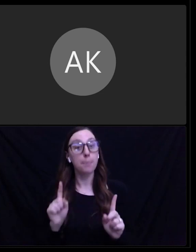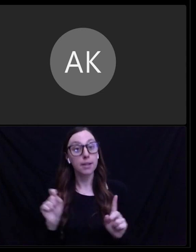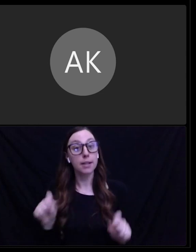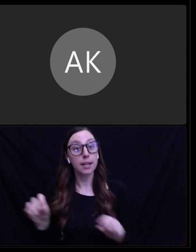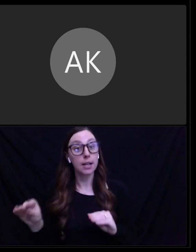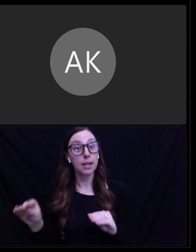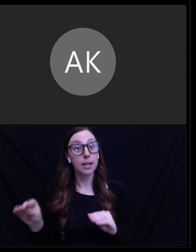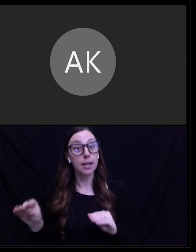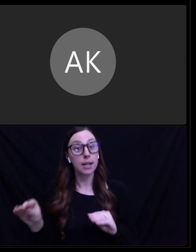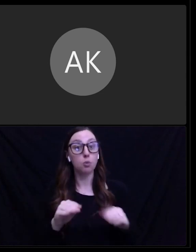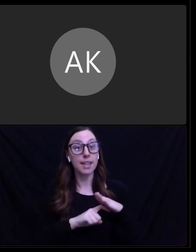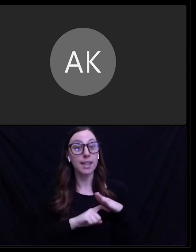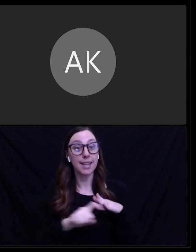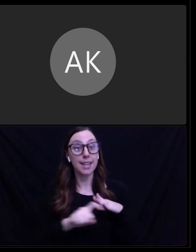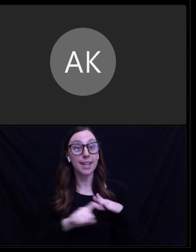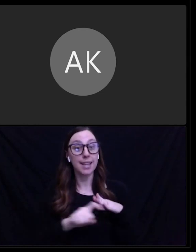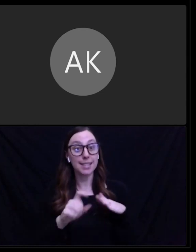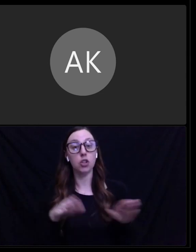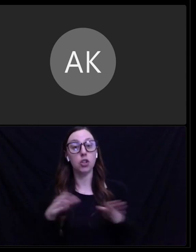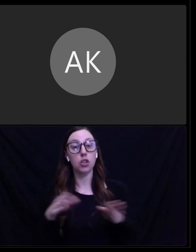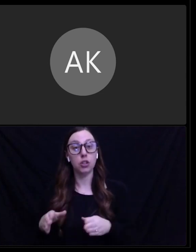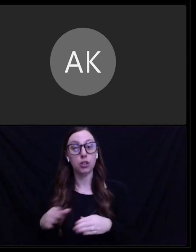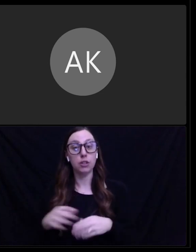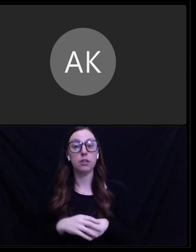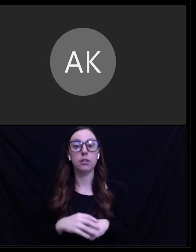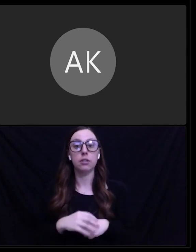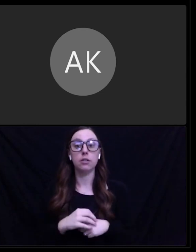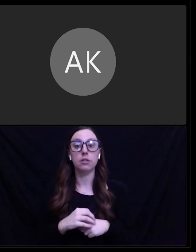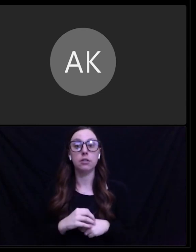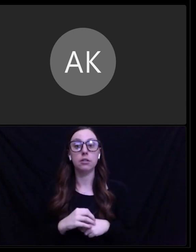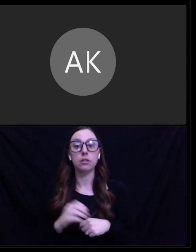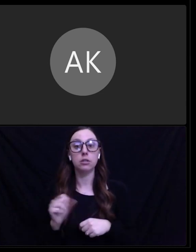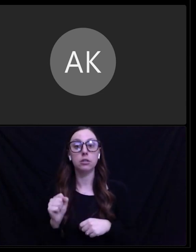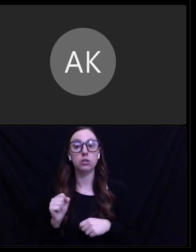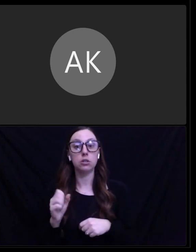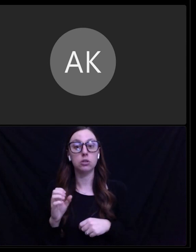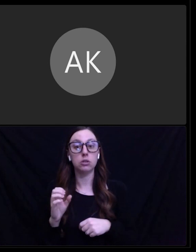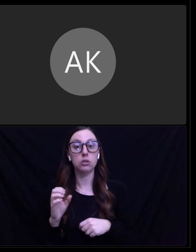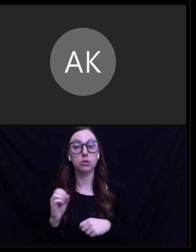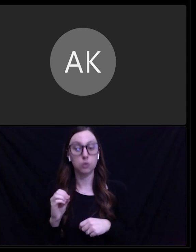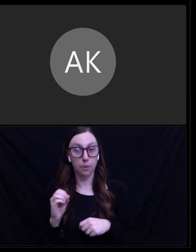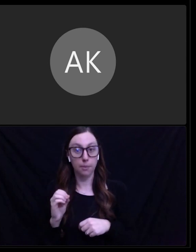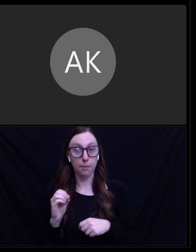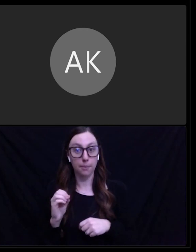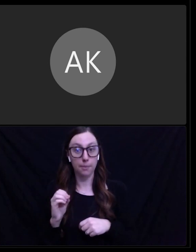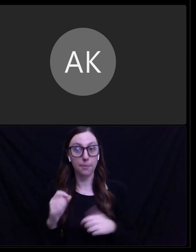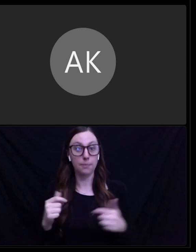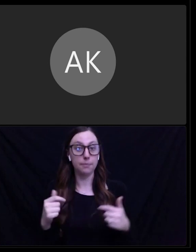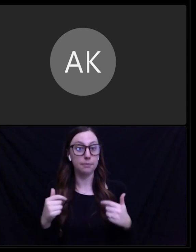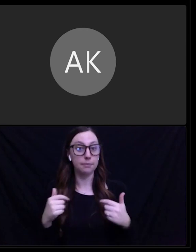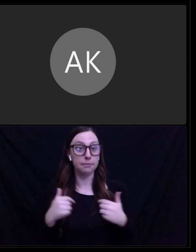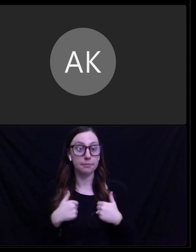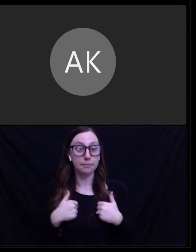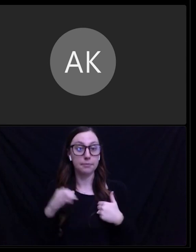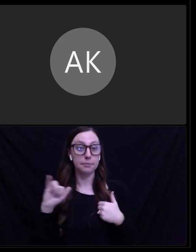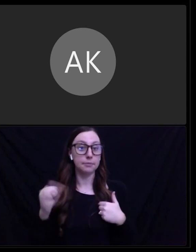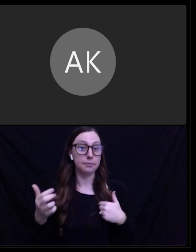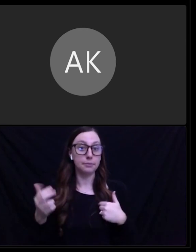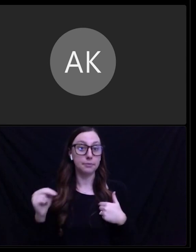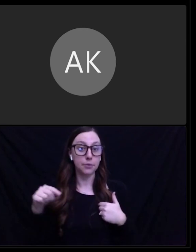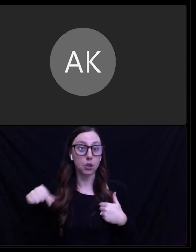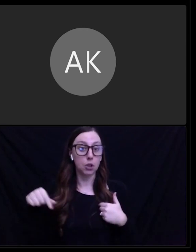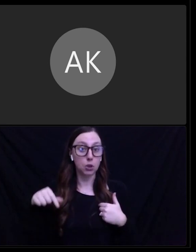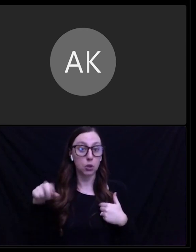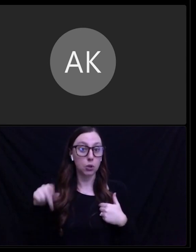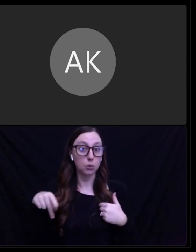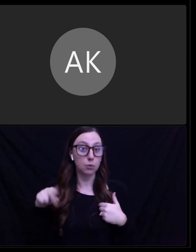that it uses. I can move the terminal. So I am, you know, John Q. Public. I have submitted